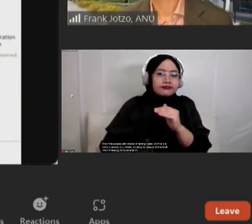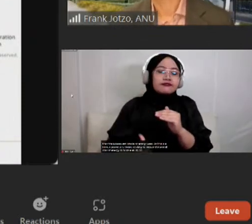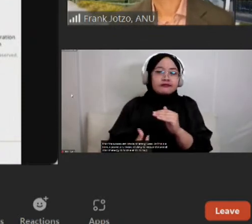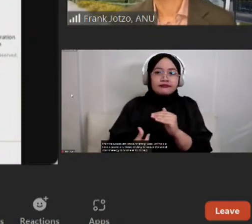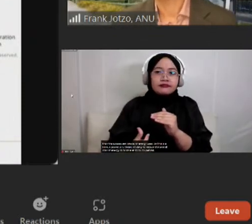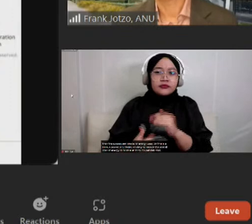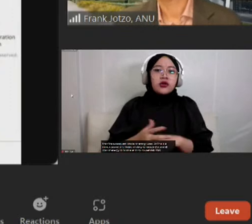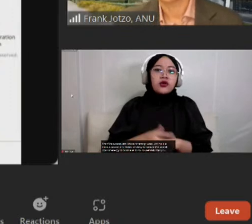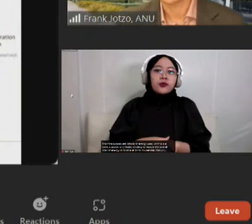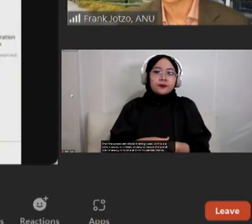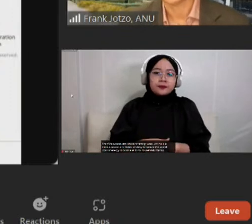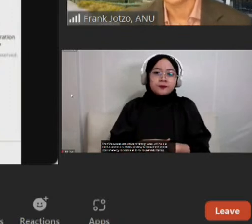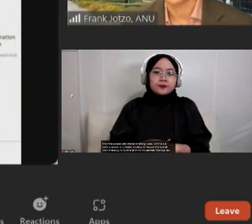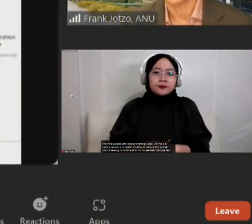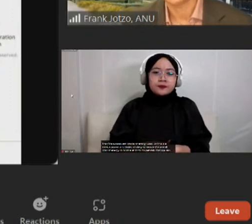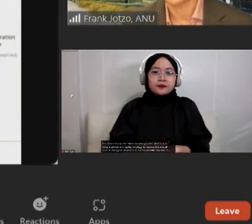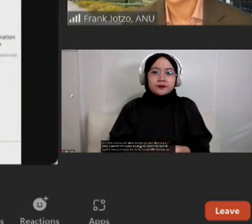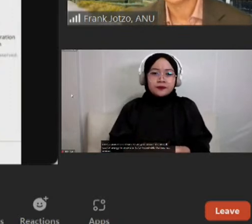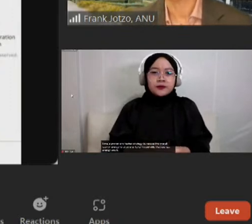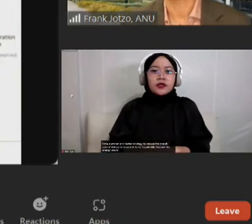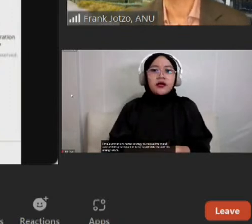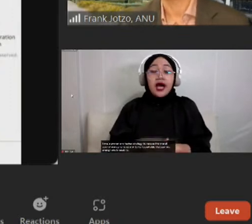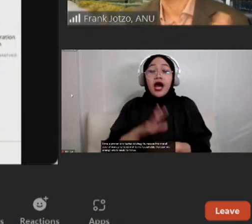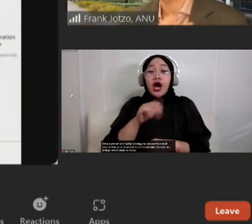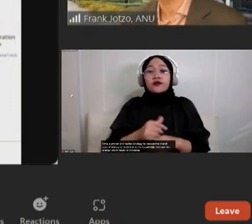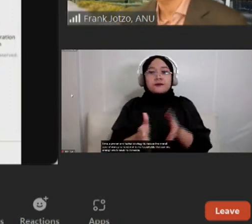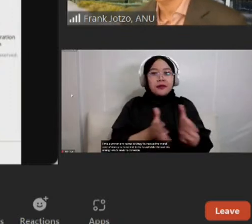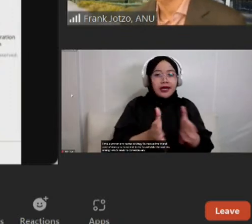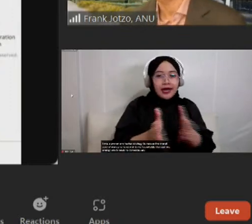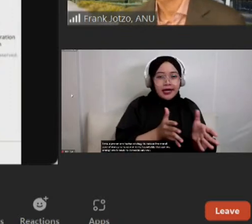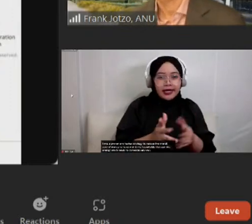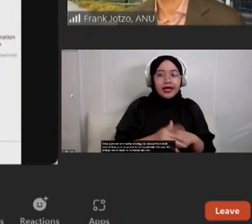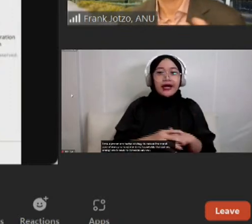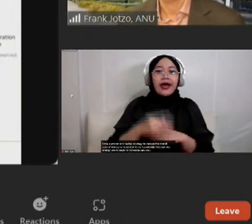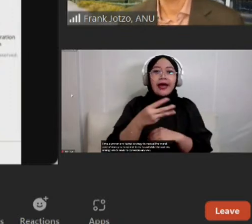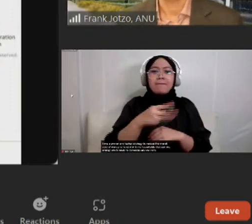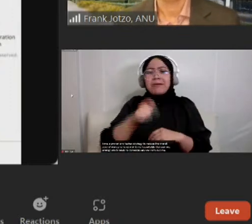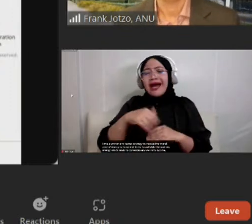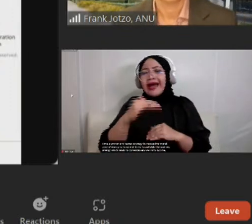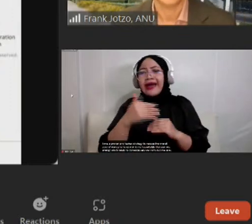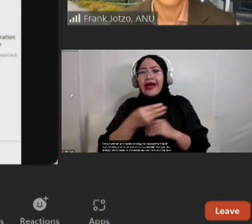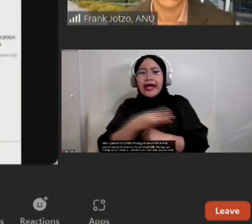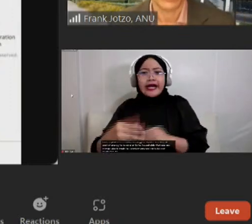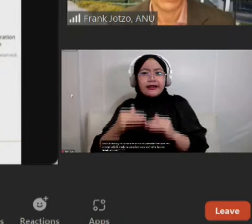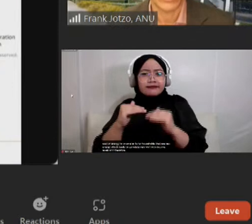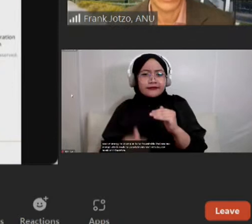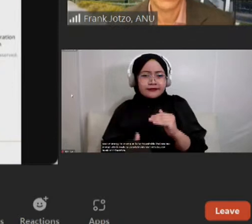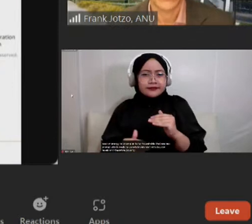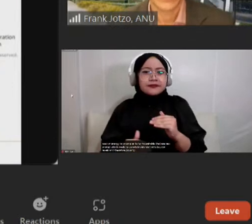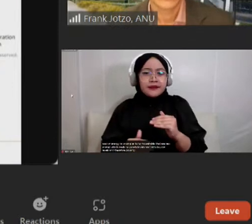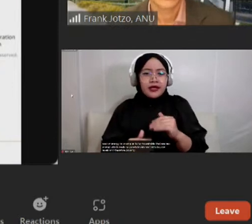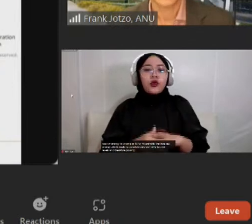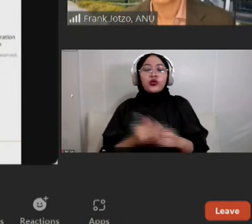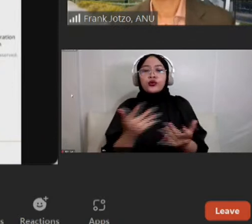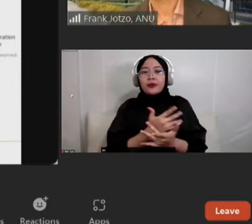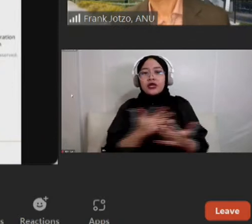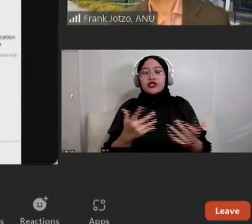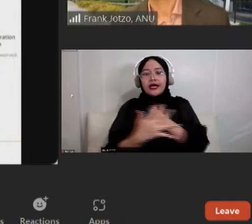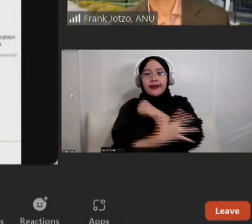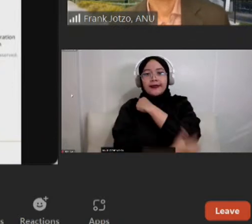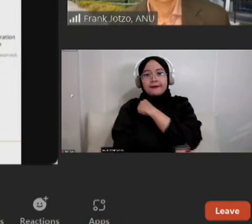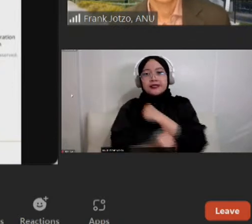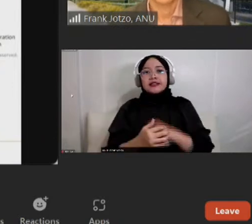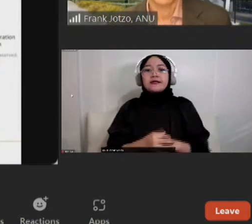to households that use less energy, which tends to correlate very well with income levels and therefore poverty. So in